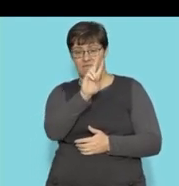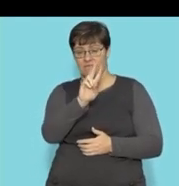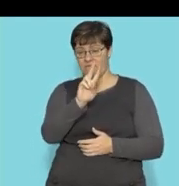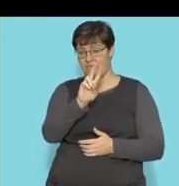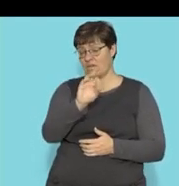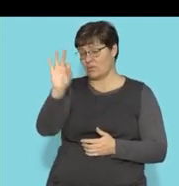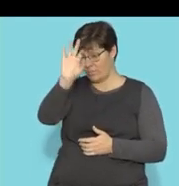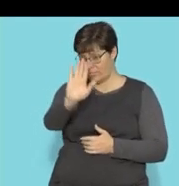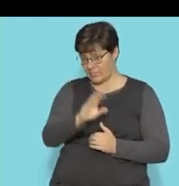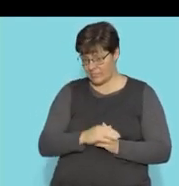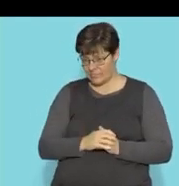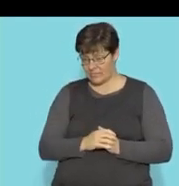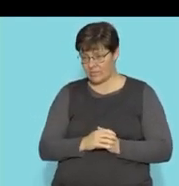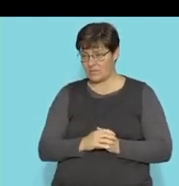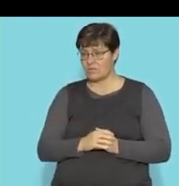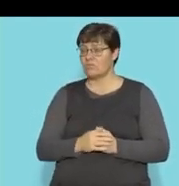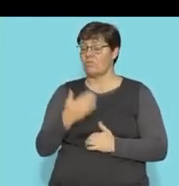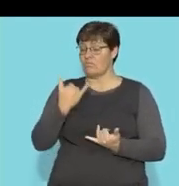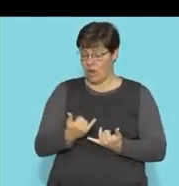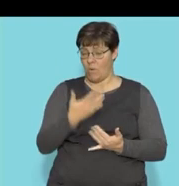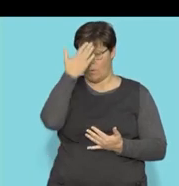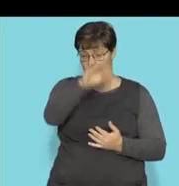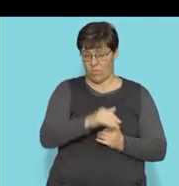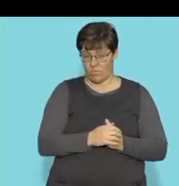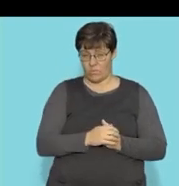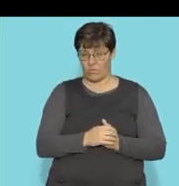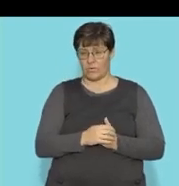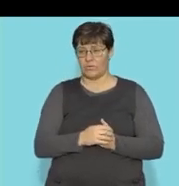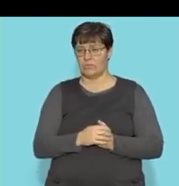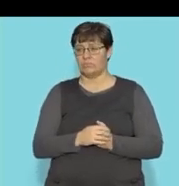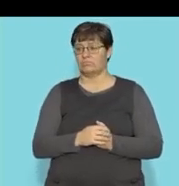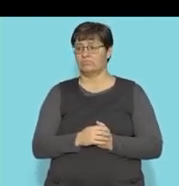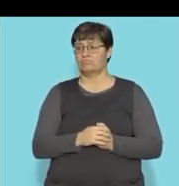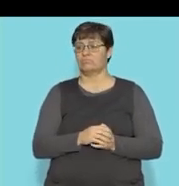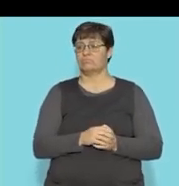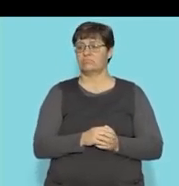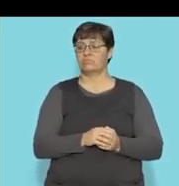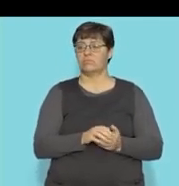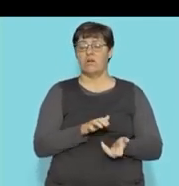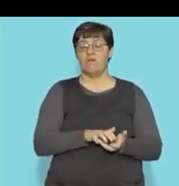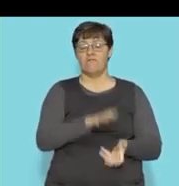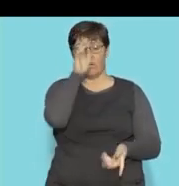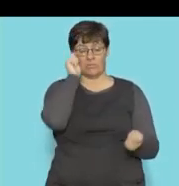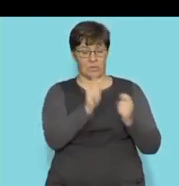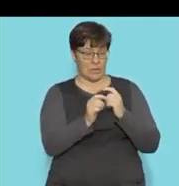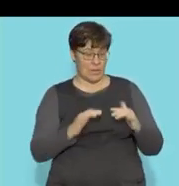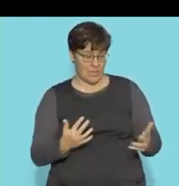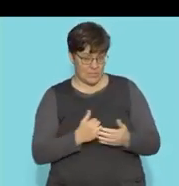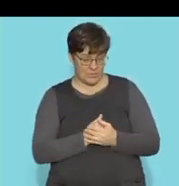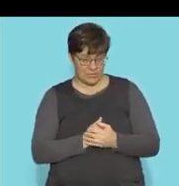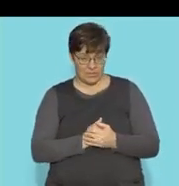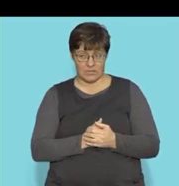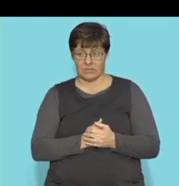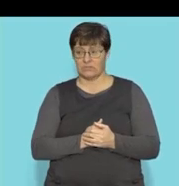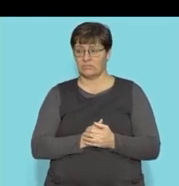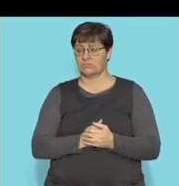cubed. So in this case, we know that my volume has been changed in the following way,